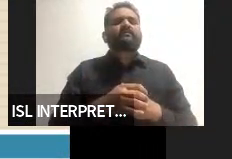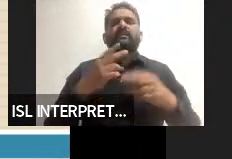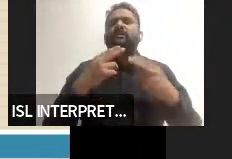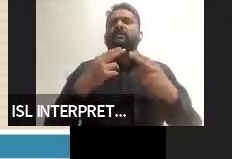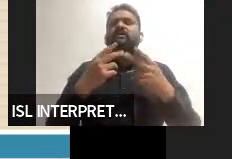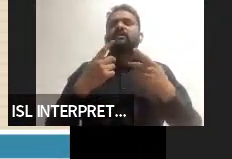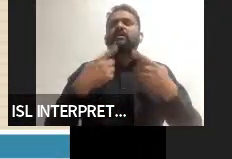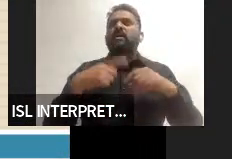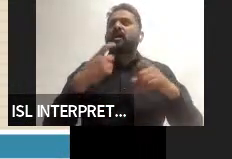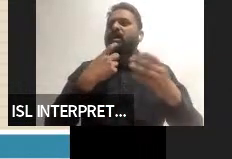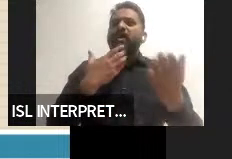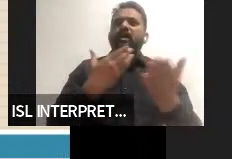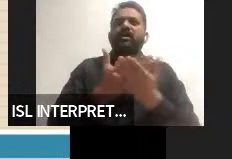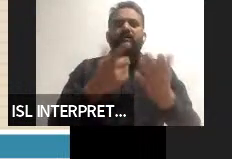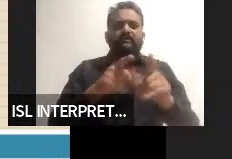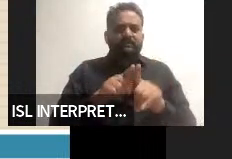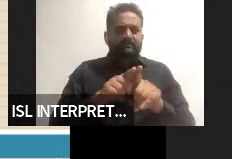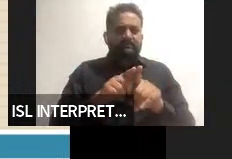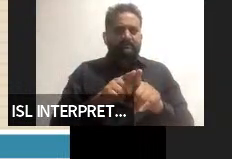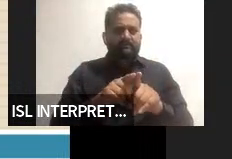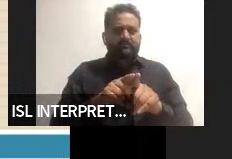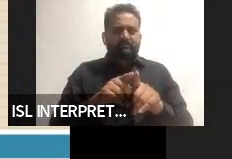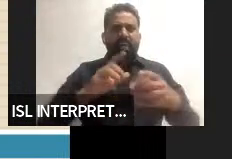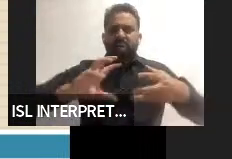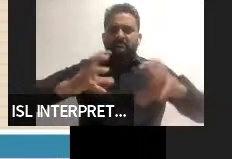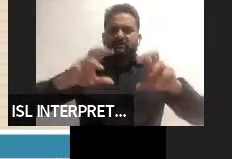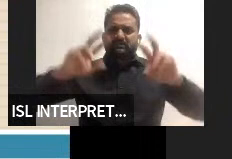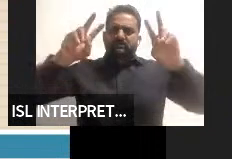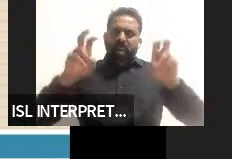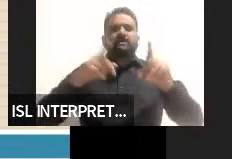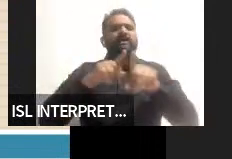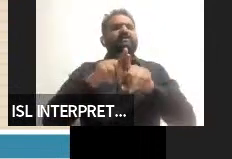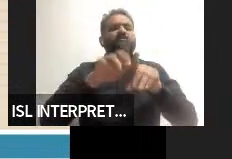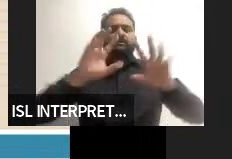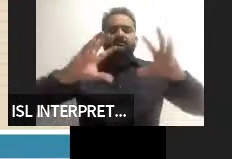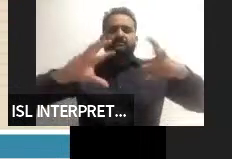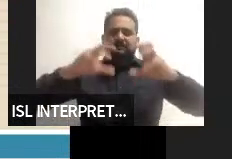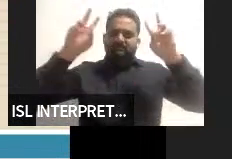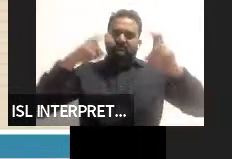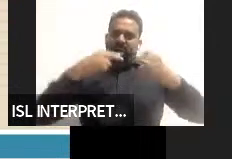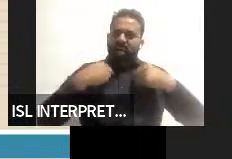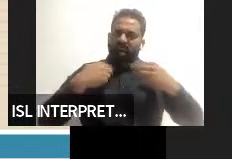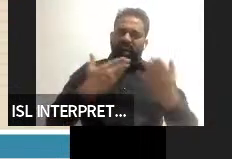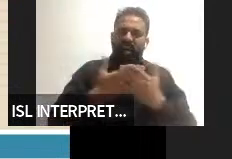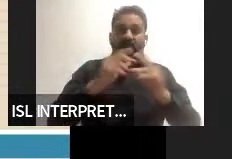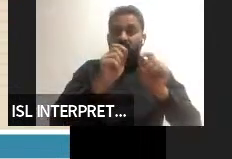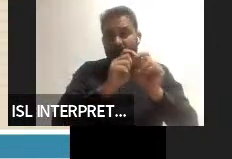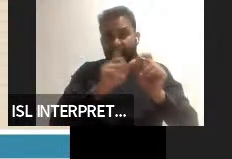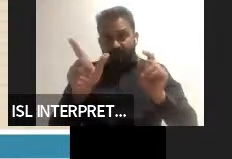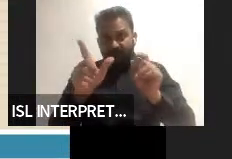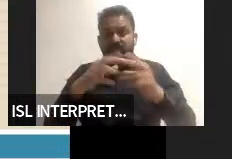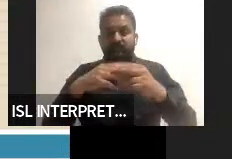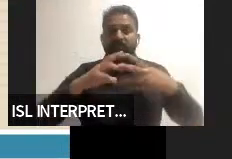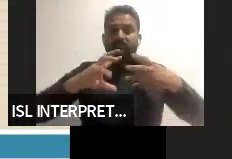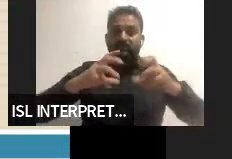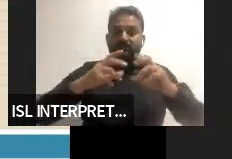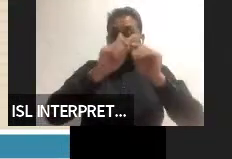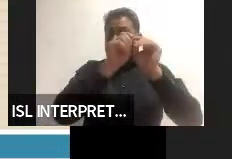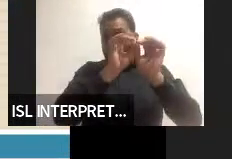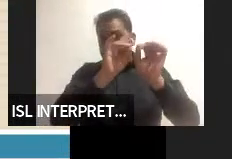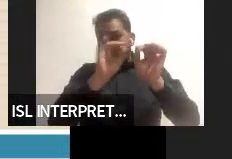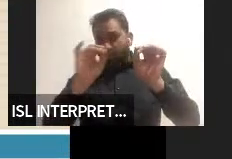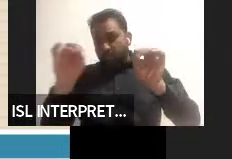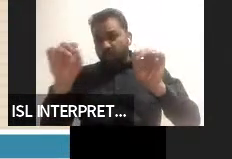say machinery case, for example. So full name and machinery case, and that you use in the